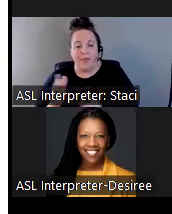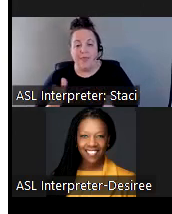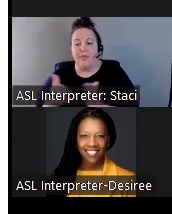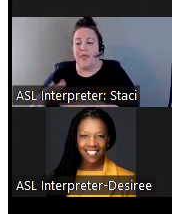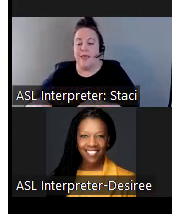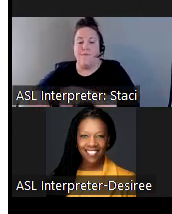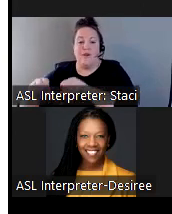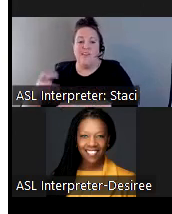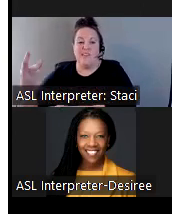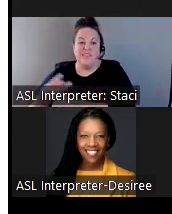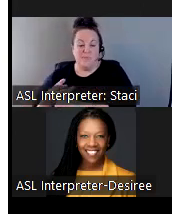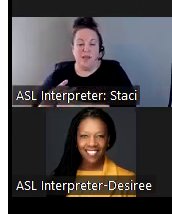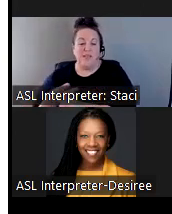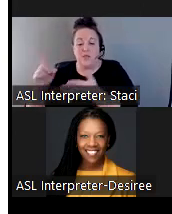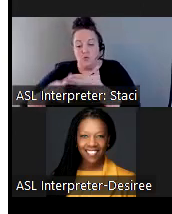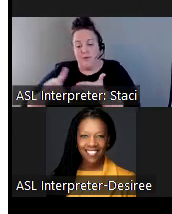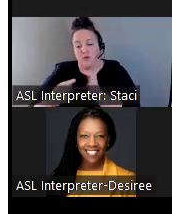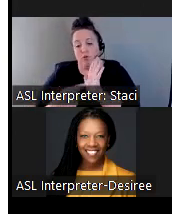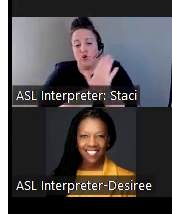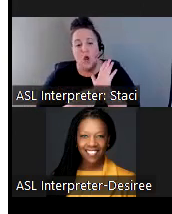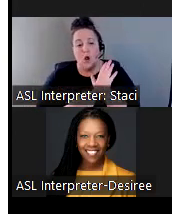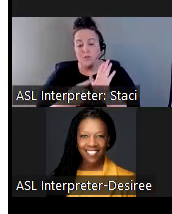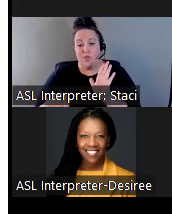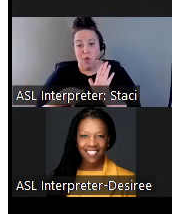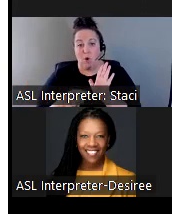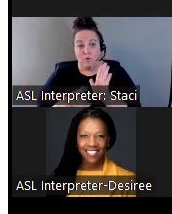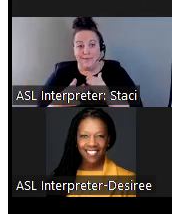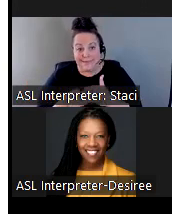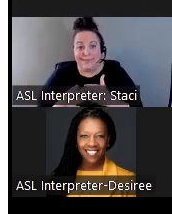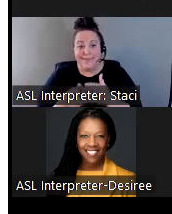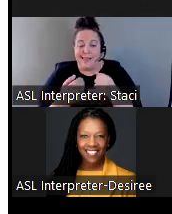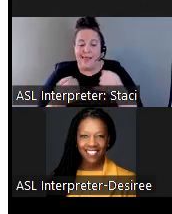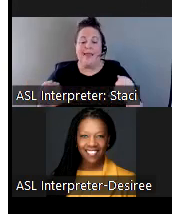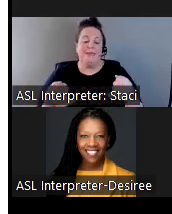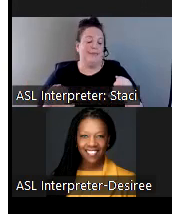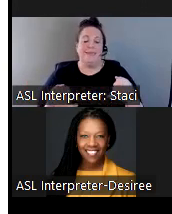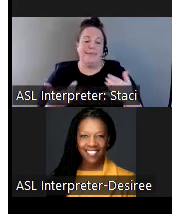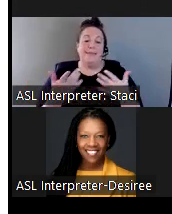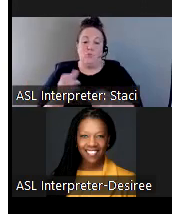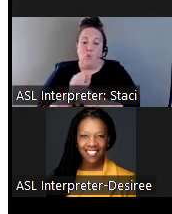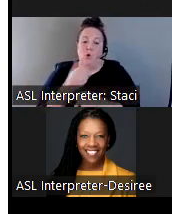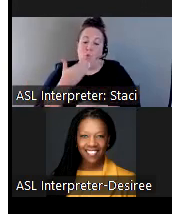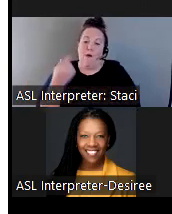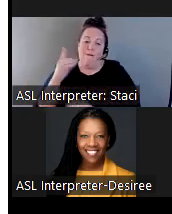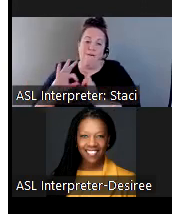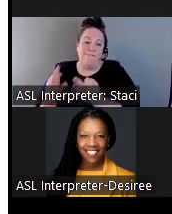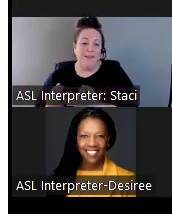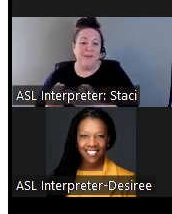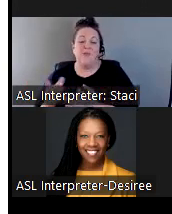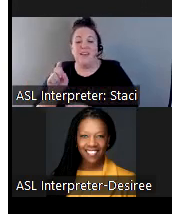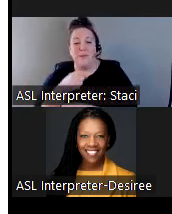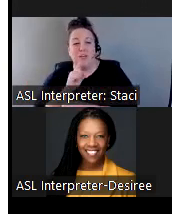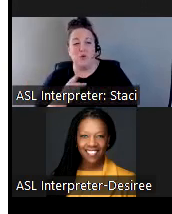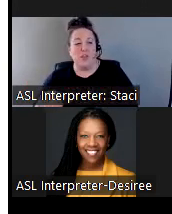by 6. The research does indicate even those guidelines work extremely well for families, and we need to make sure those targets